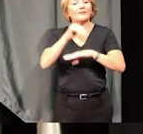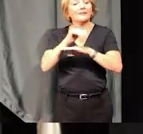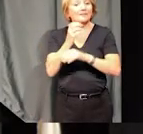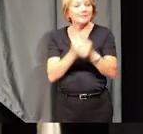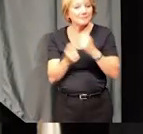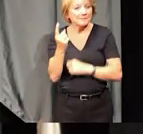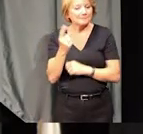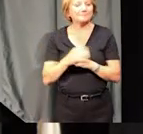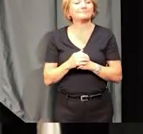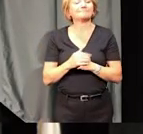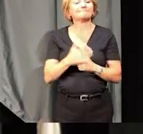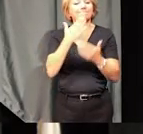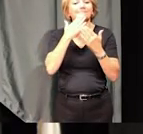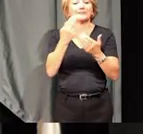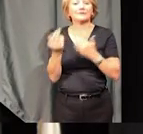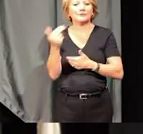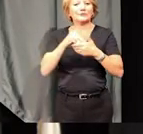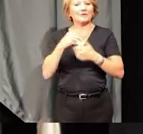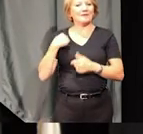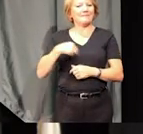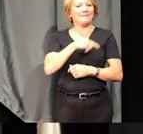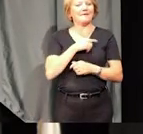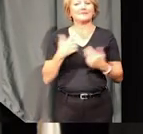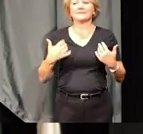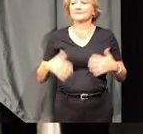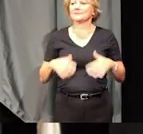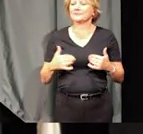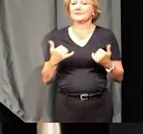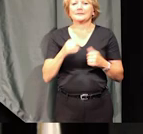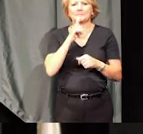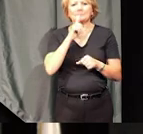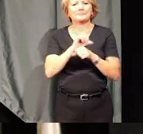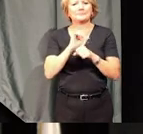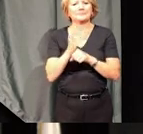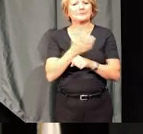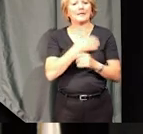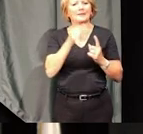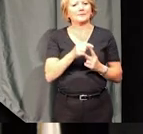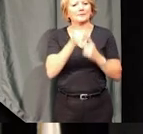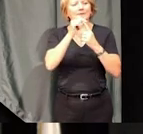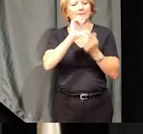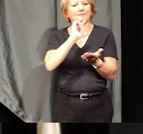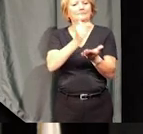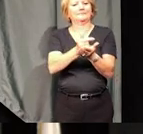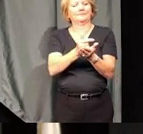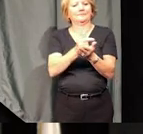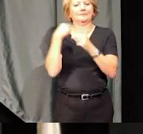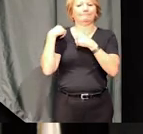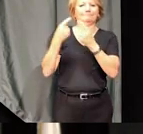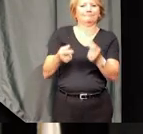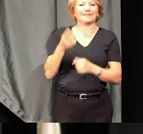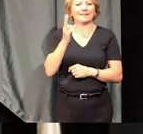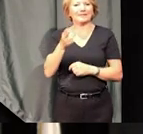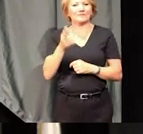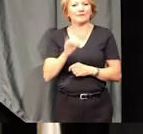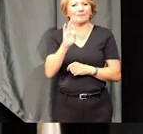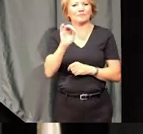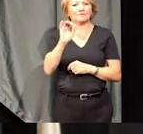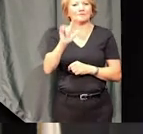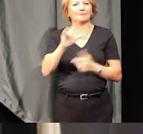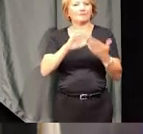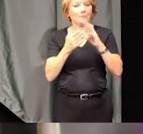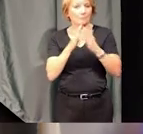morning, everyone. Thank you for joining us on what is surely the most unique commencement in the history of Bristol